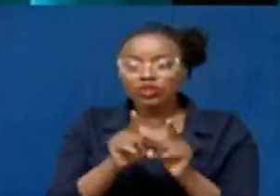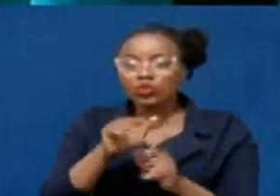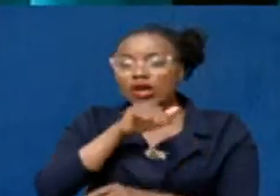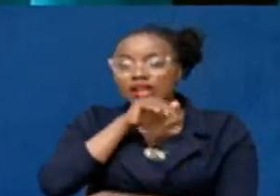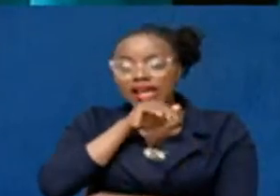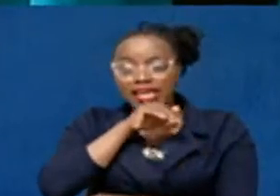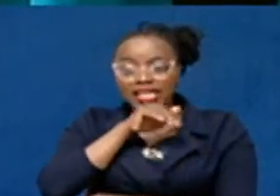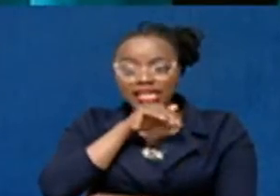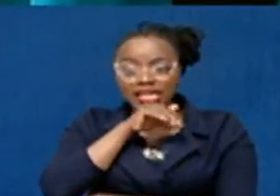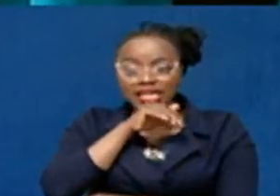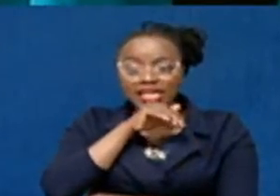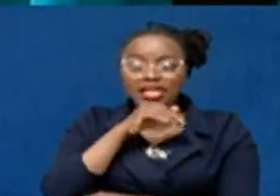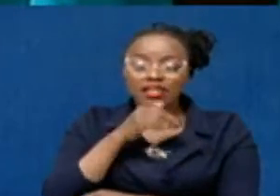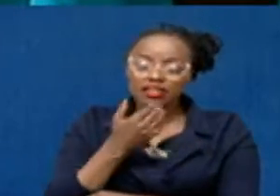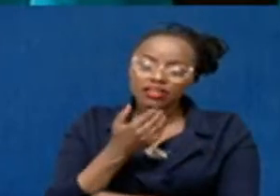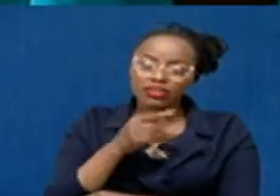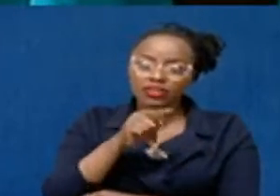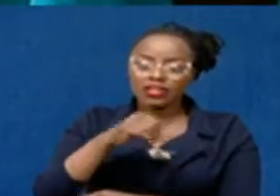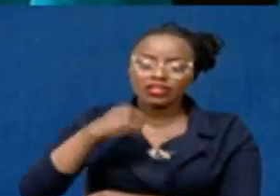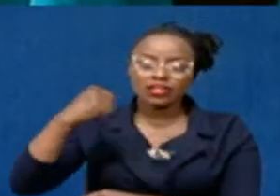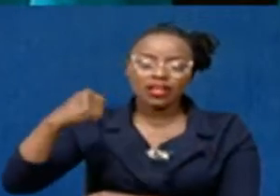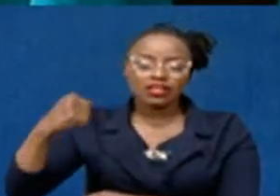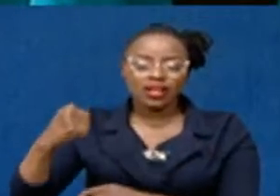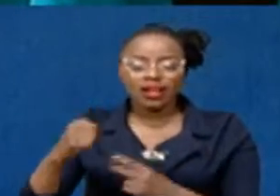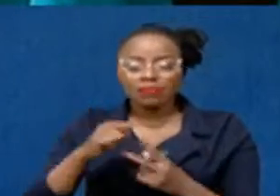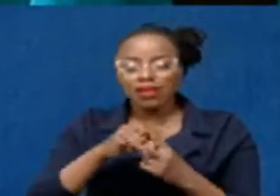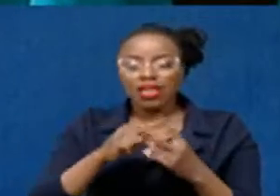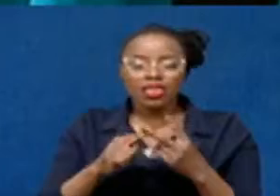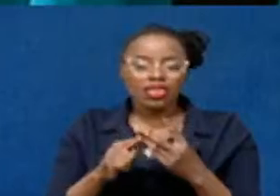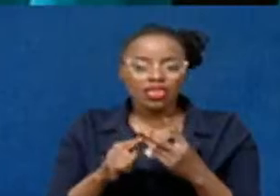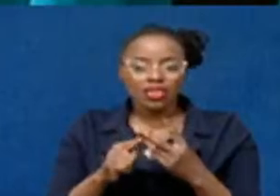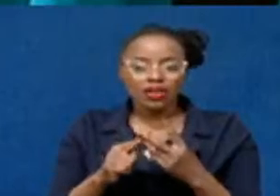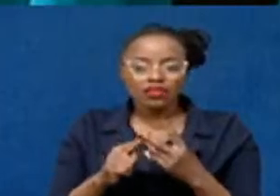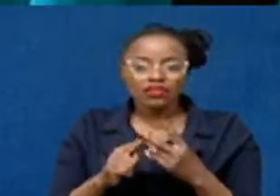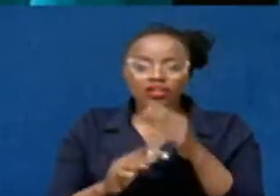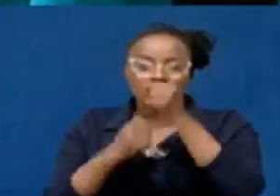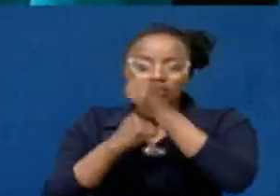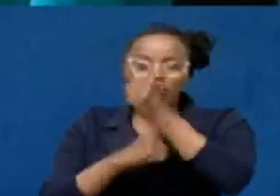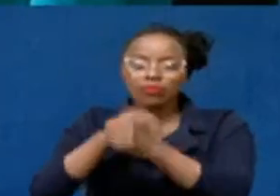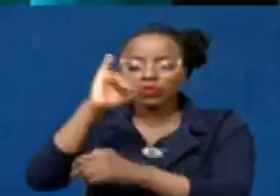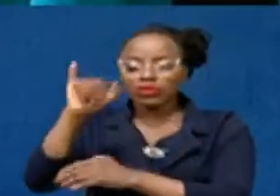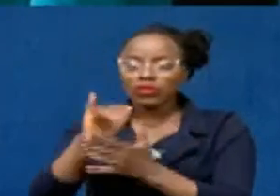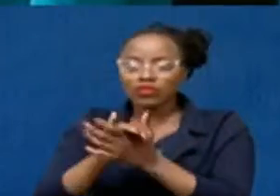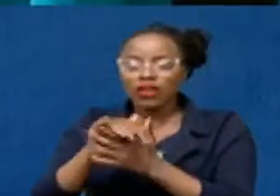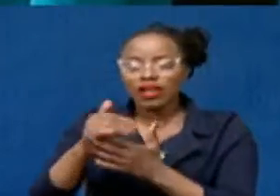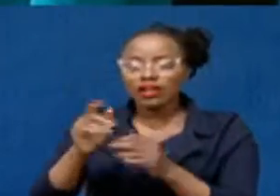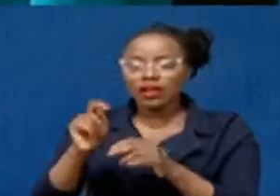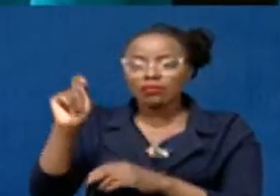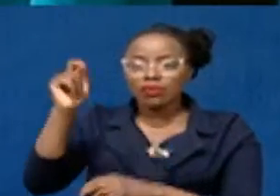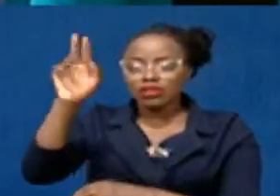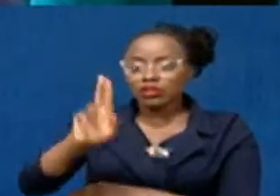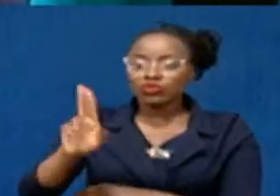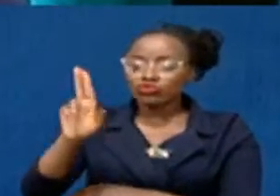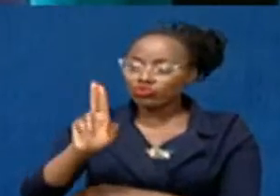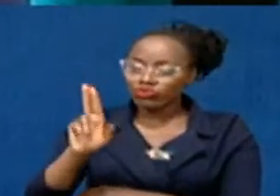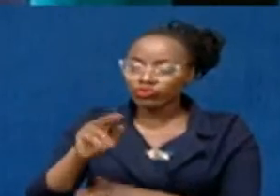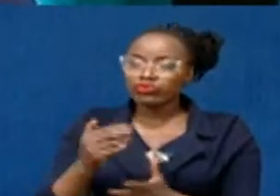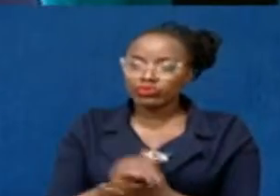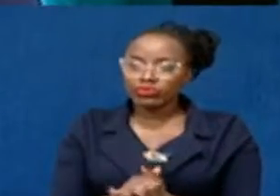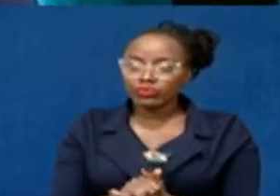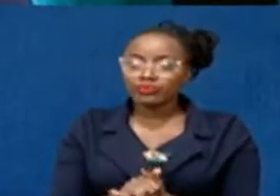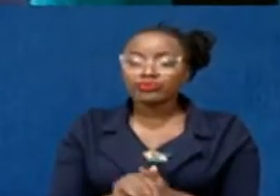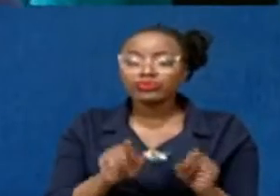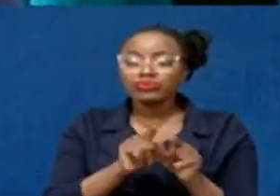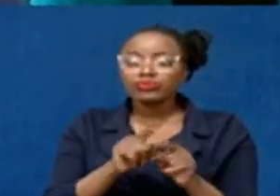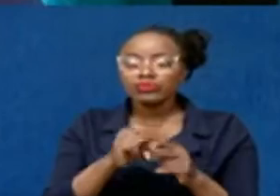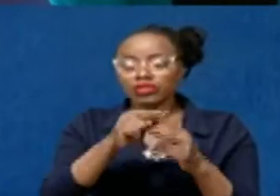Raila Odinga on this other side with the support of Jubilee, support of President Kenyatta and all that.